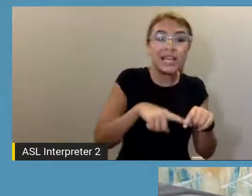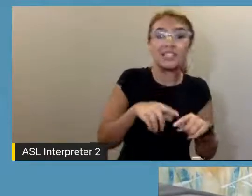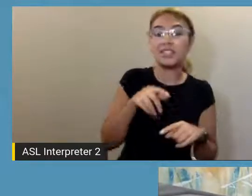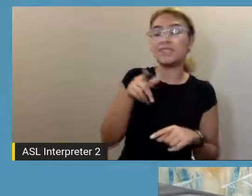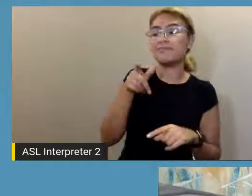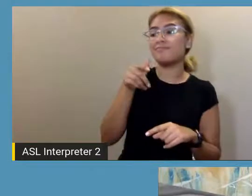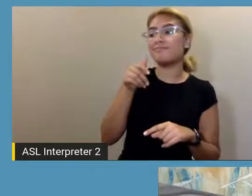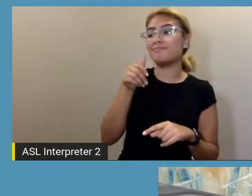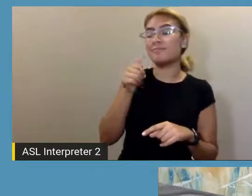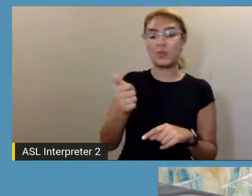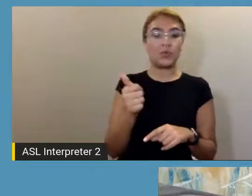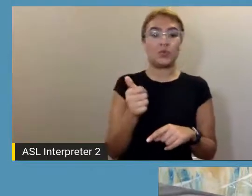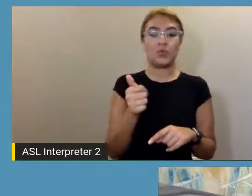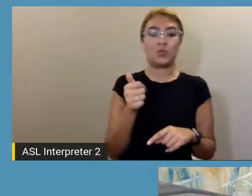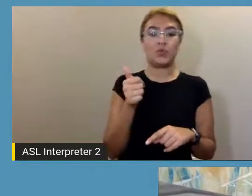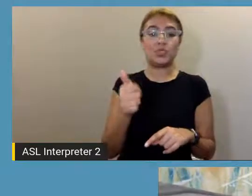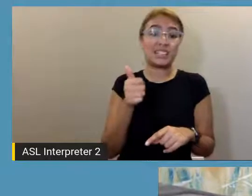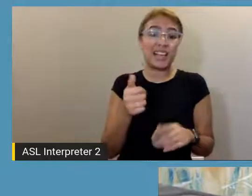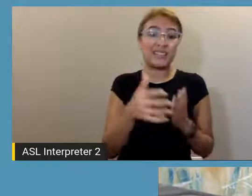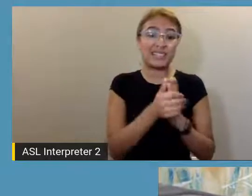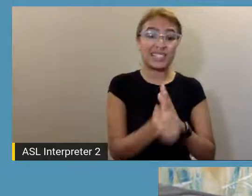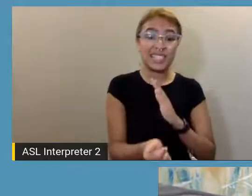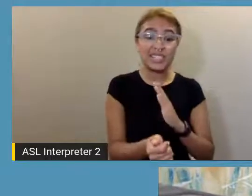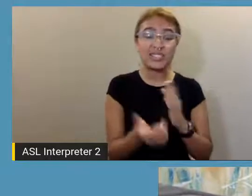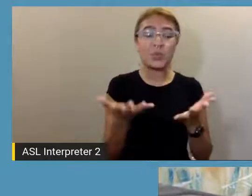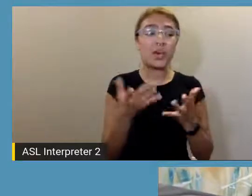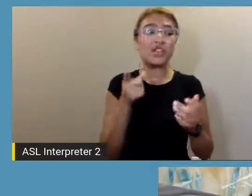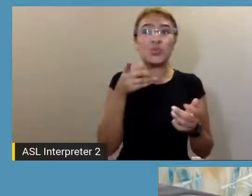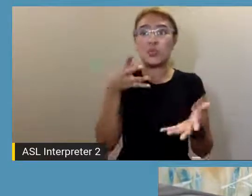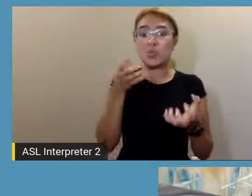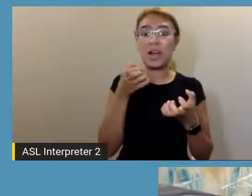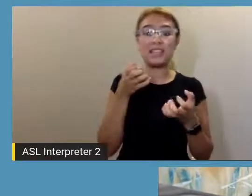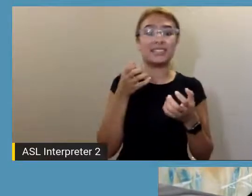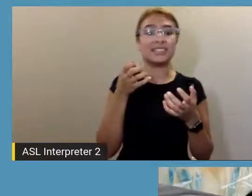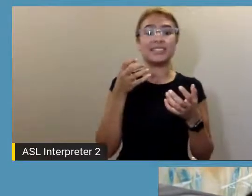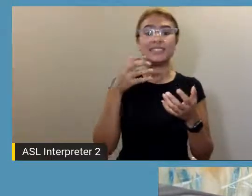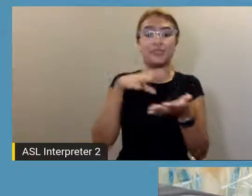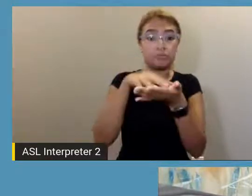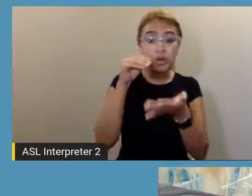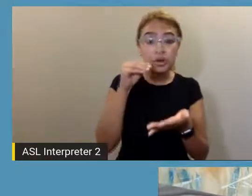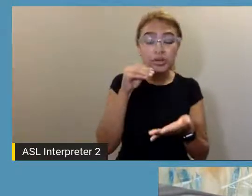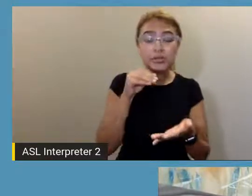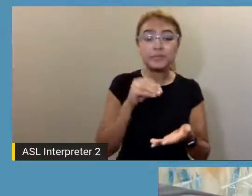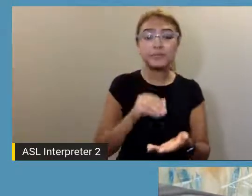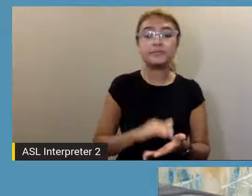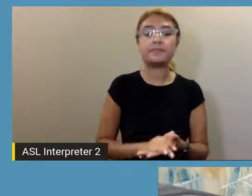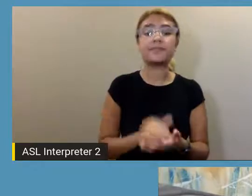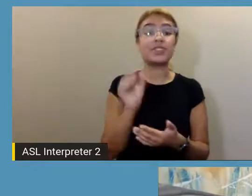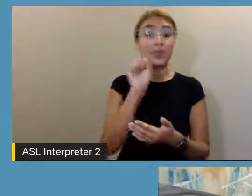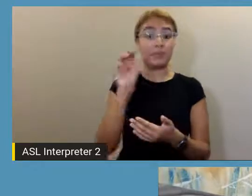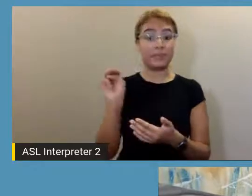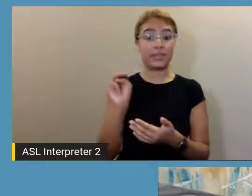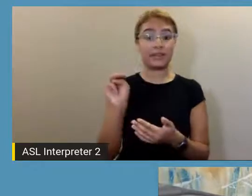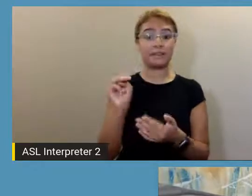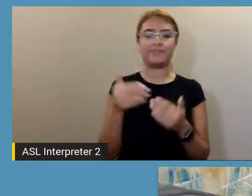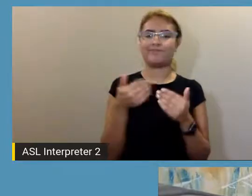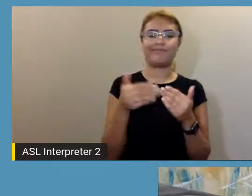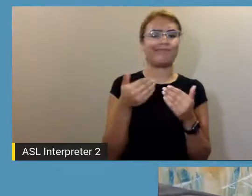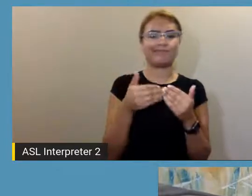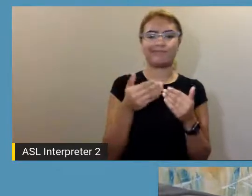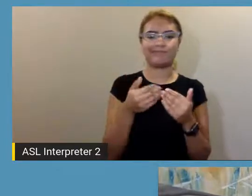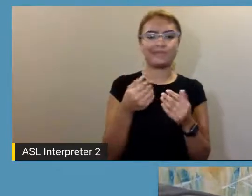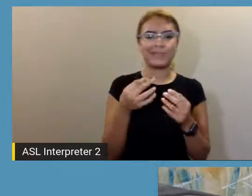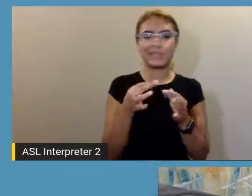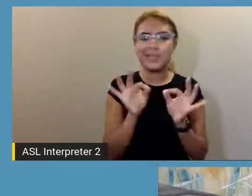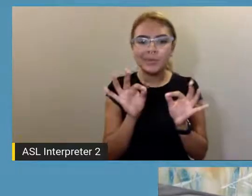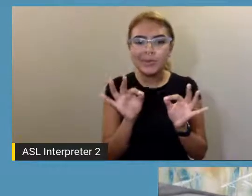willingness to learn. Sure. So, sorry. Social media, baby, easy, super easy. You can do